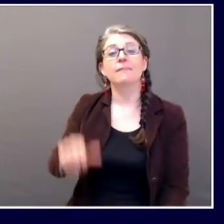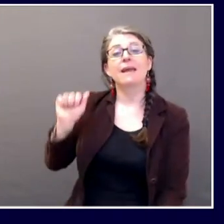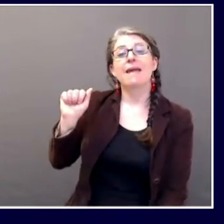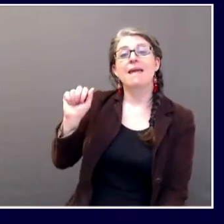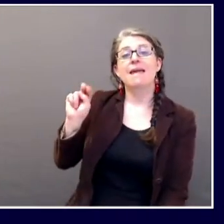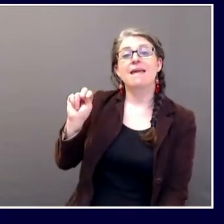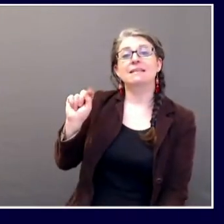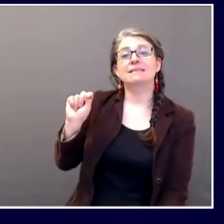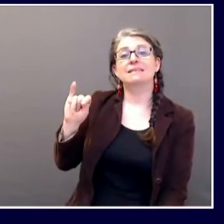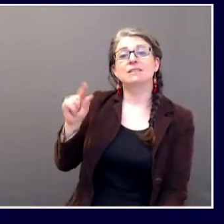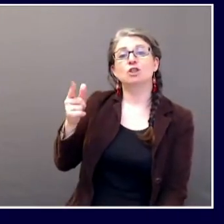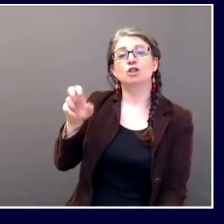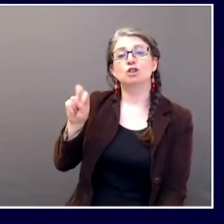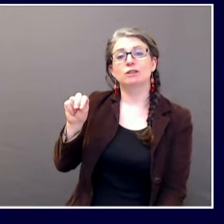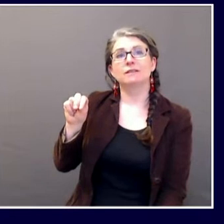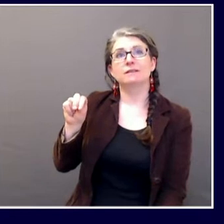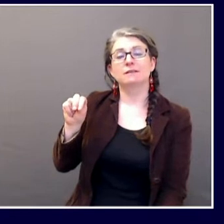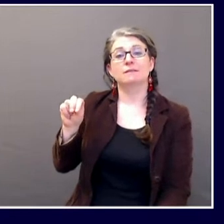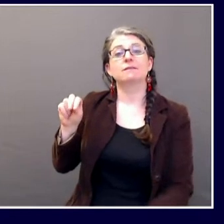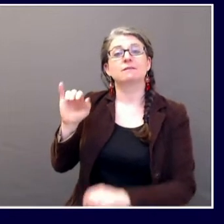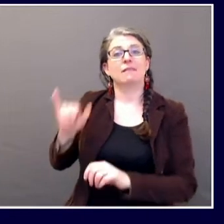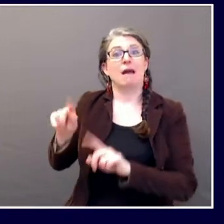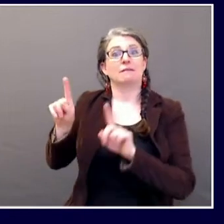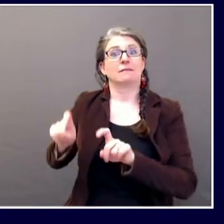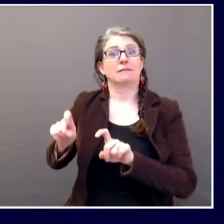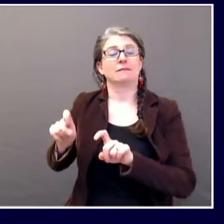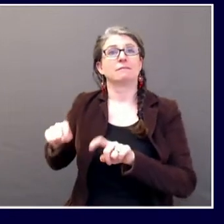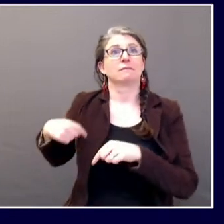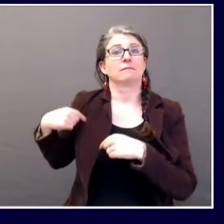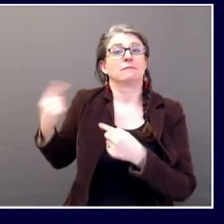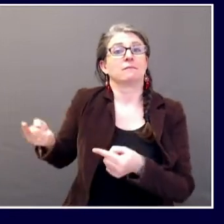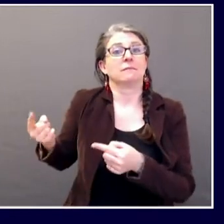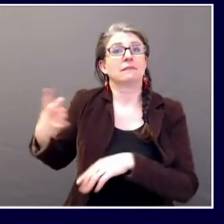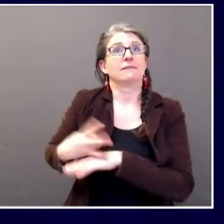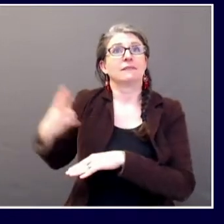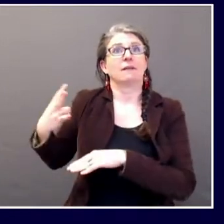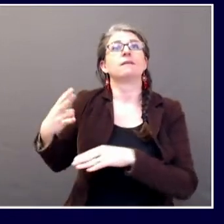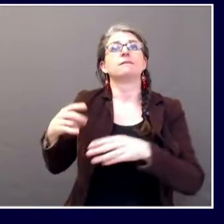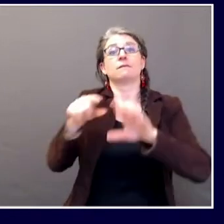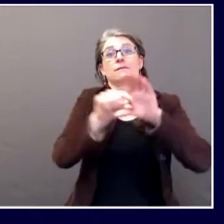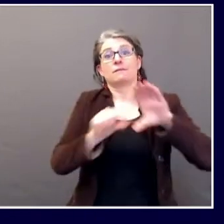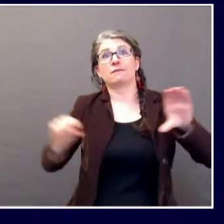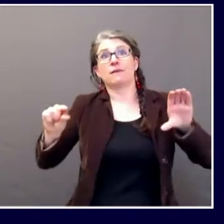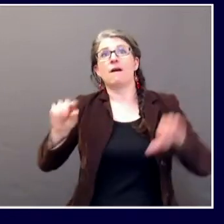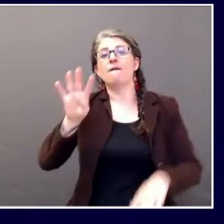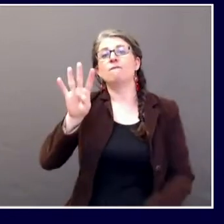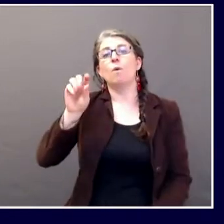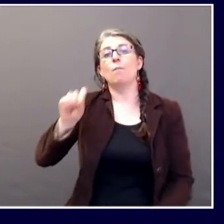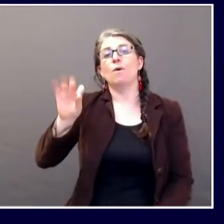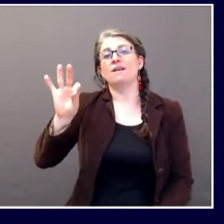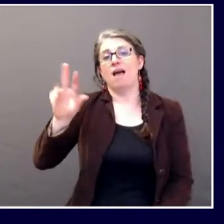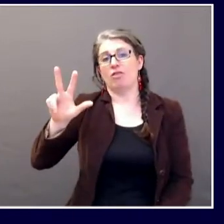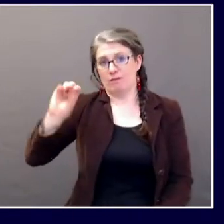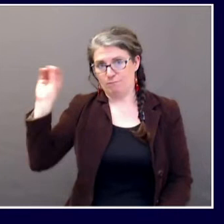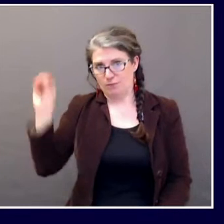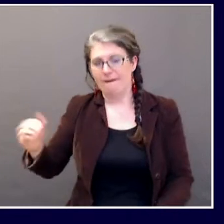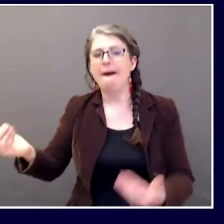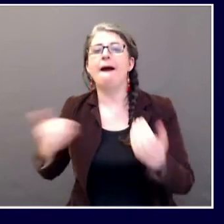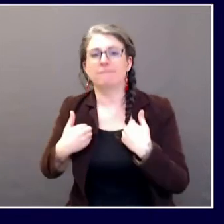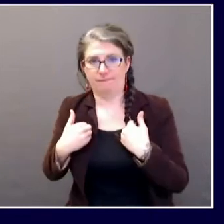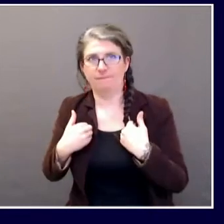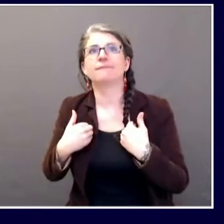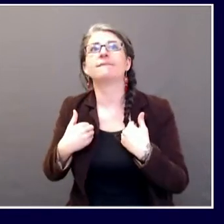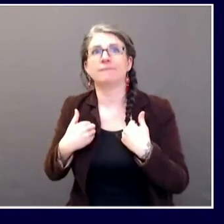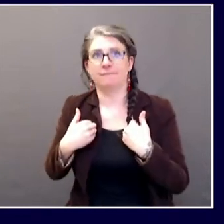7-day basis now stands at 4.93. Indeed, this is the first time it's come down below 5%